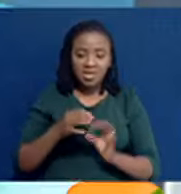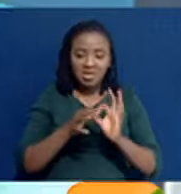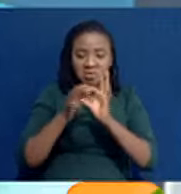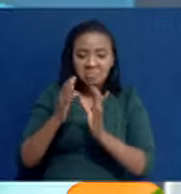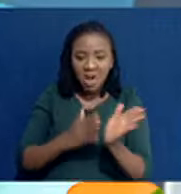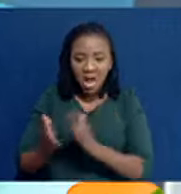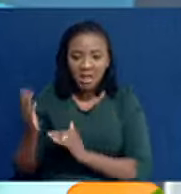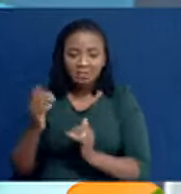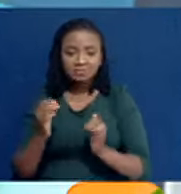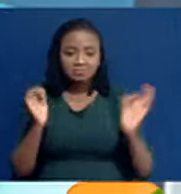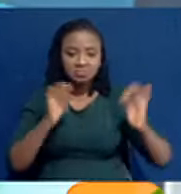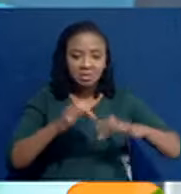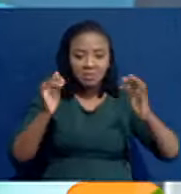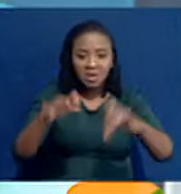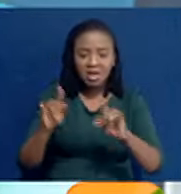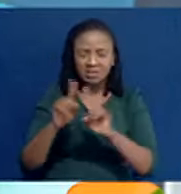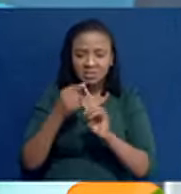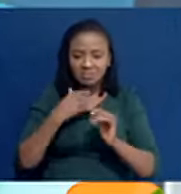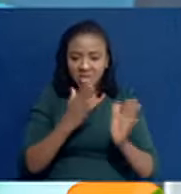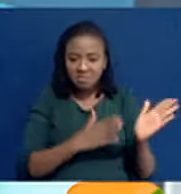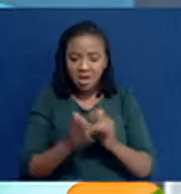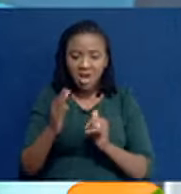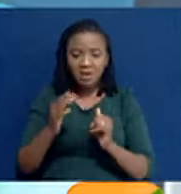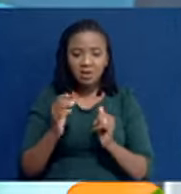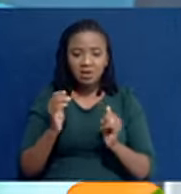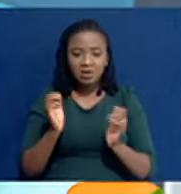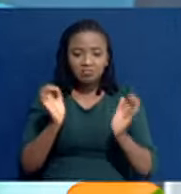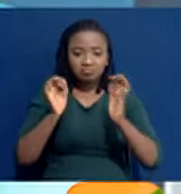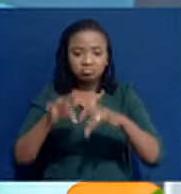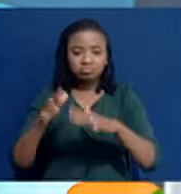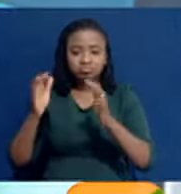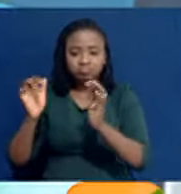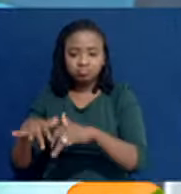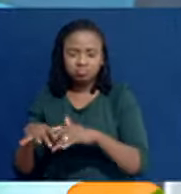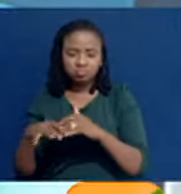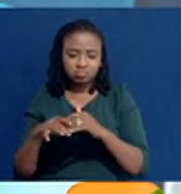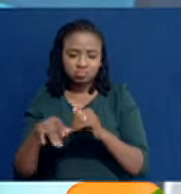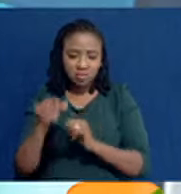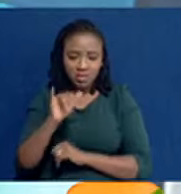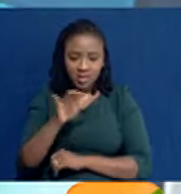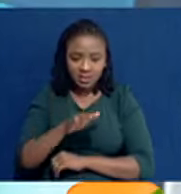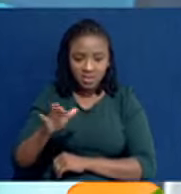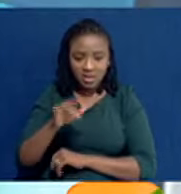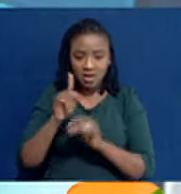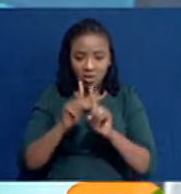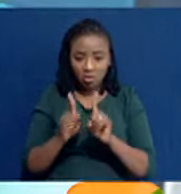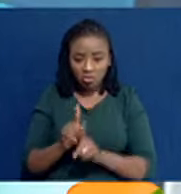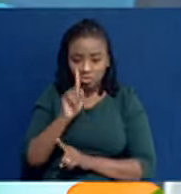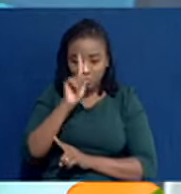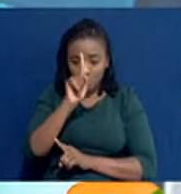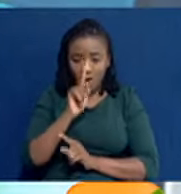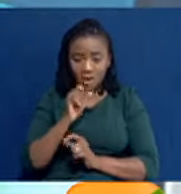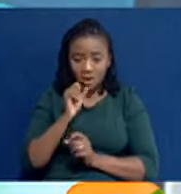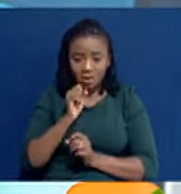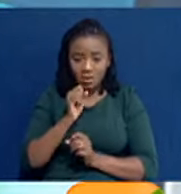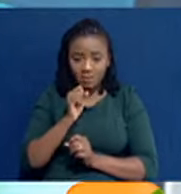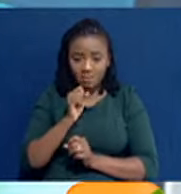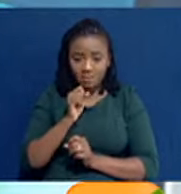and workshops, presiding in the region. And one such workshop